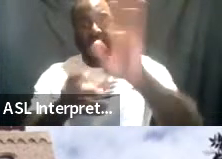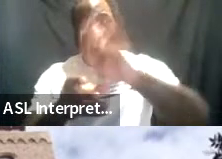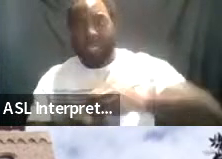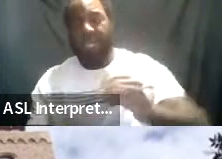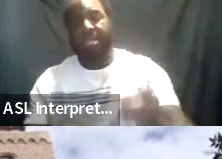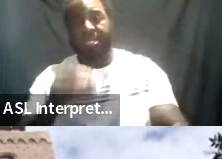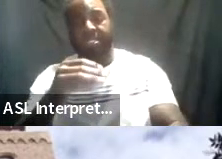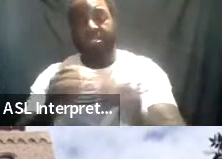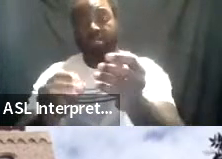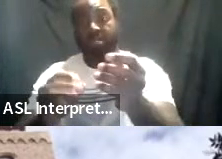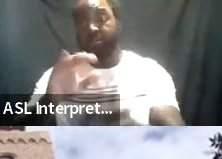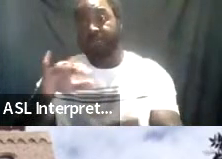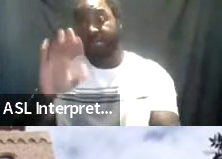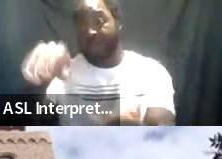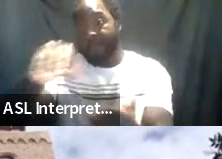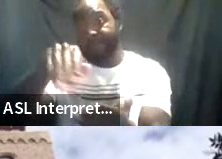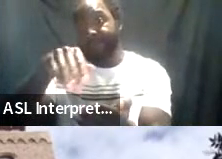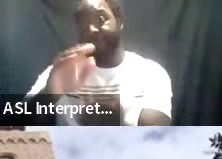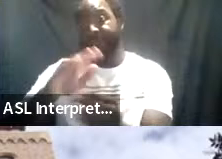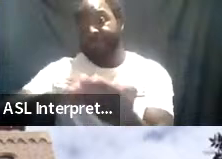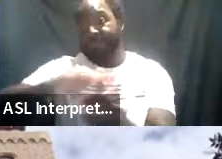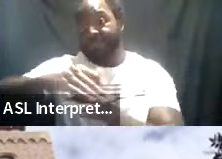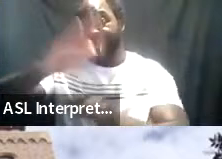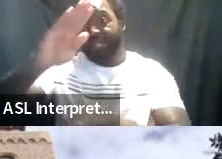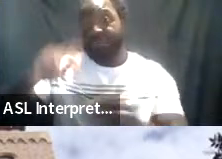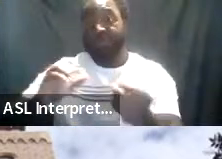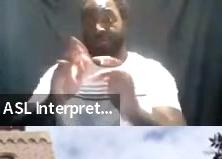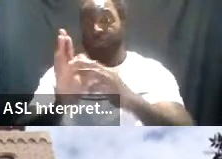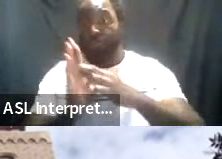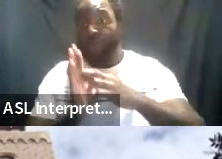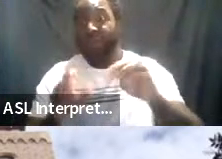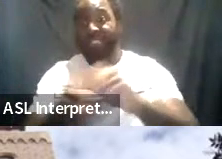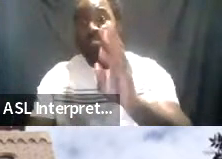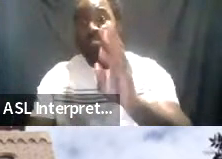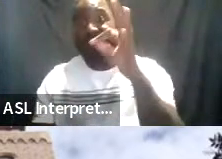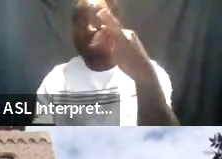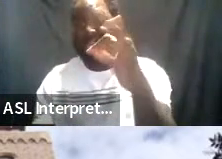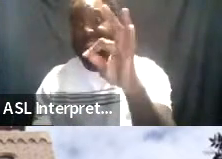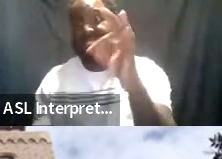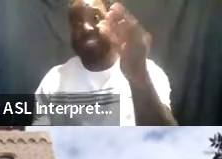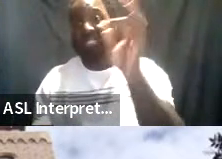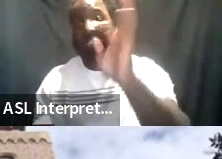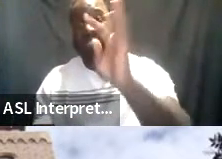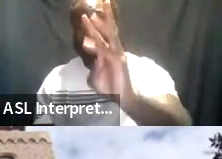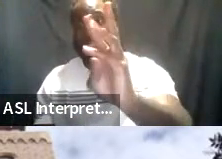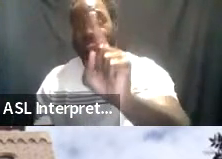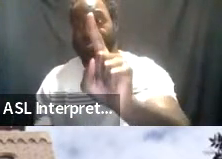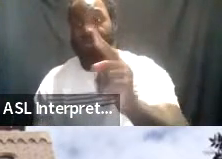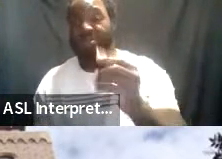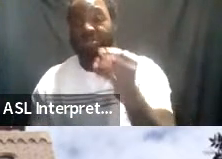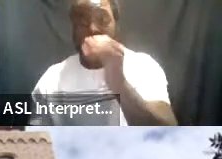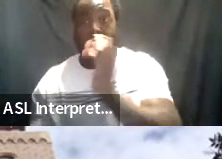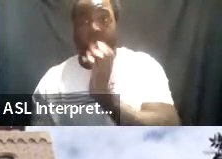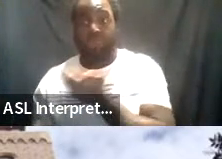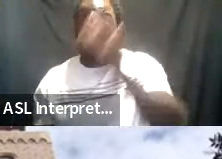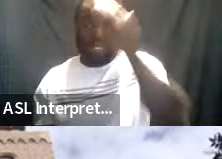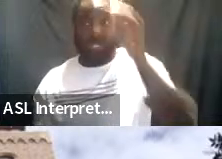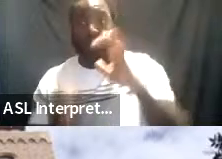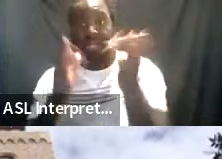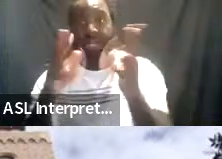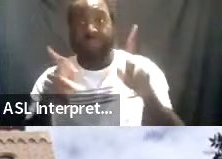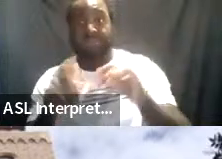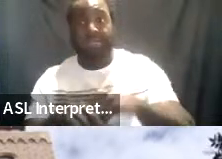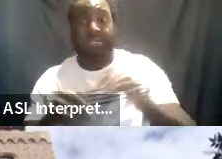size requirements in the 1961 zoning. We know that a lot of people in New York City want to